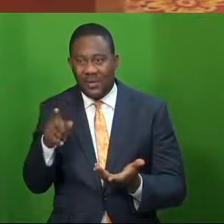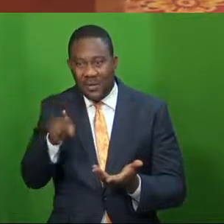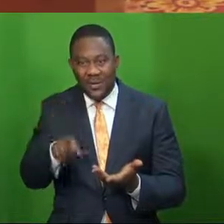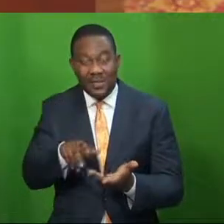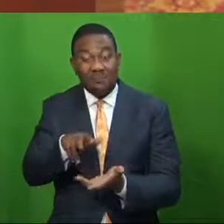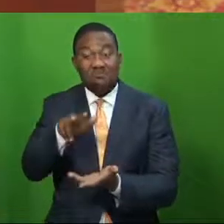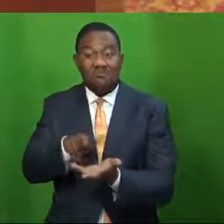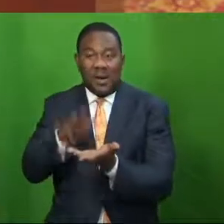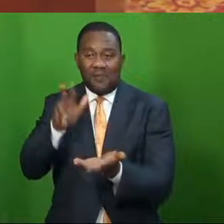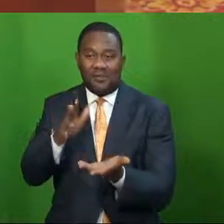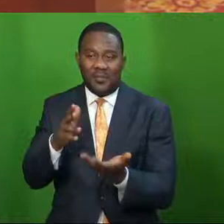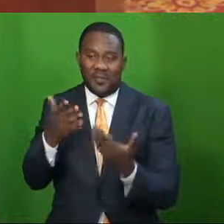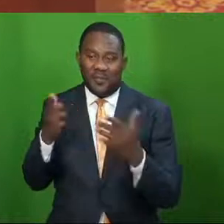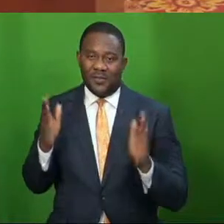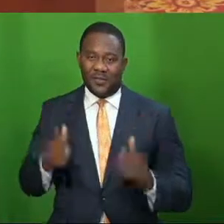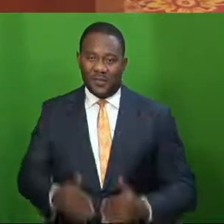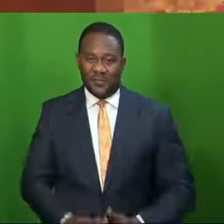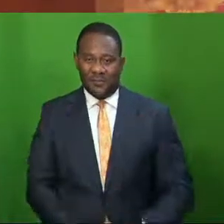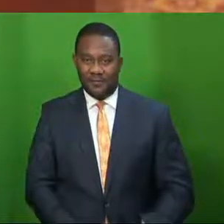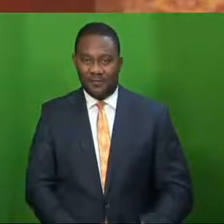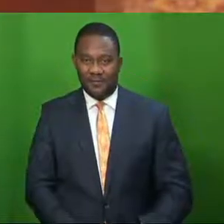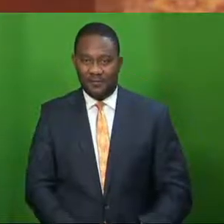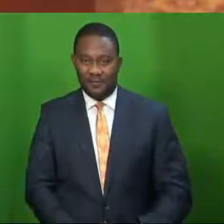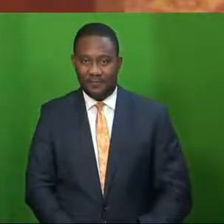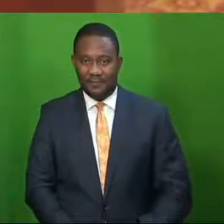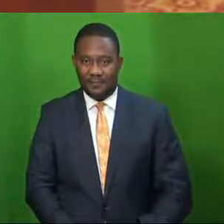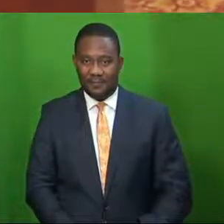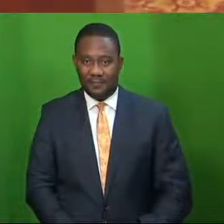confirmed. That is, if they are